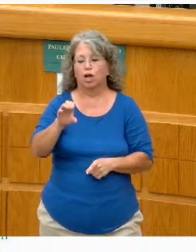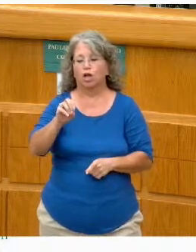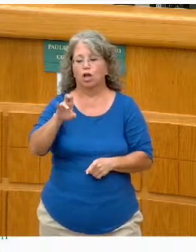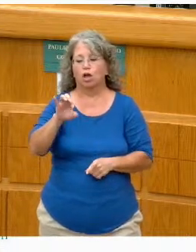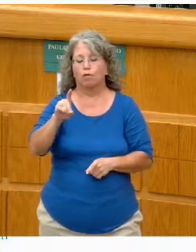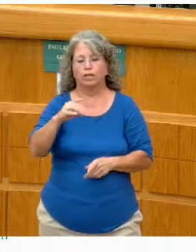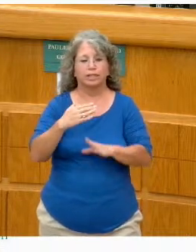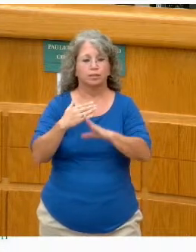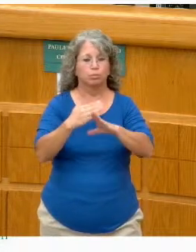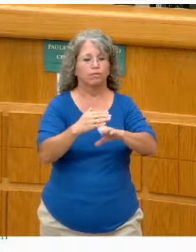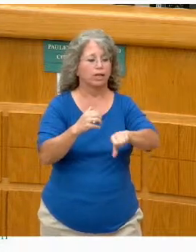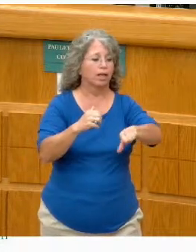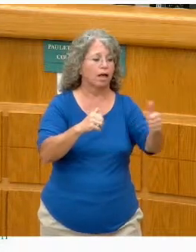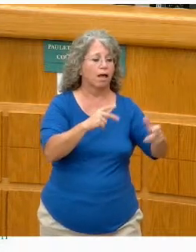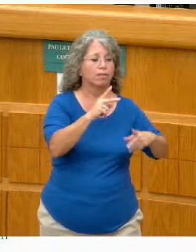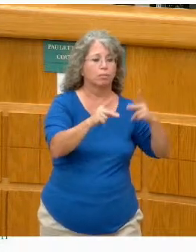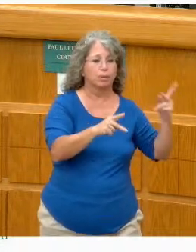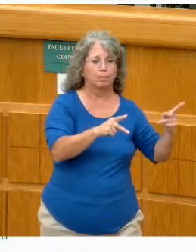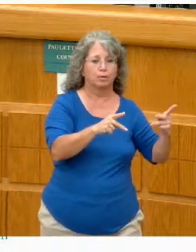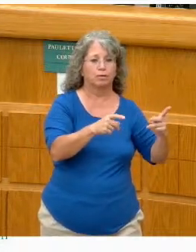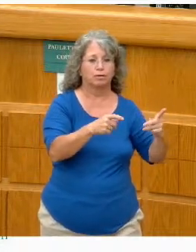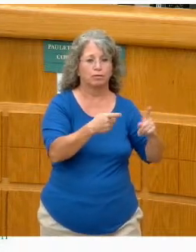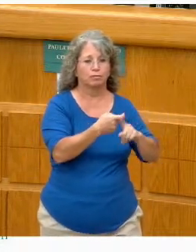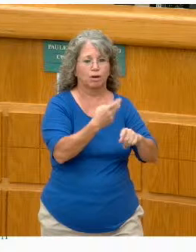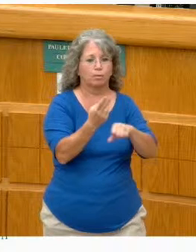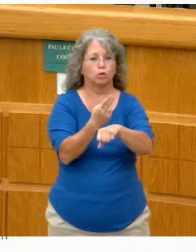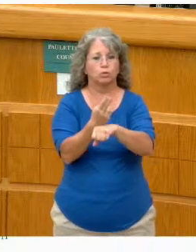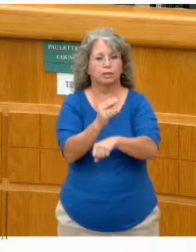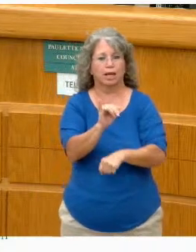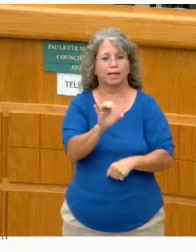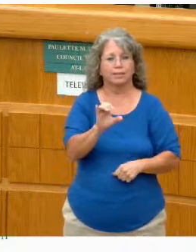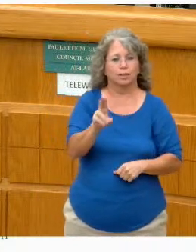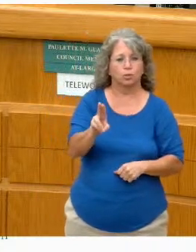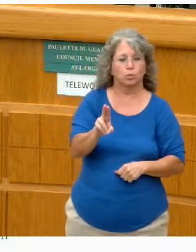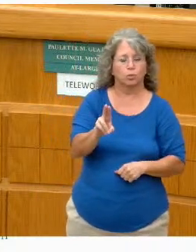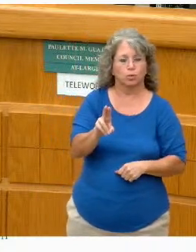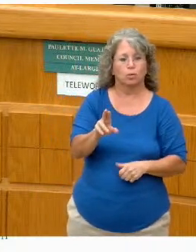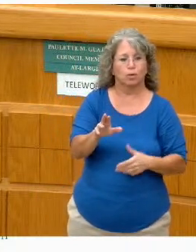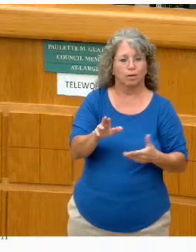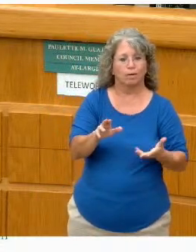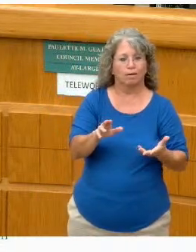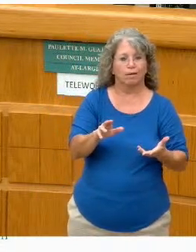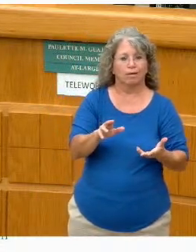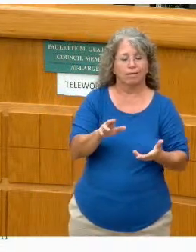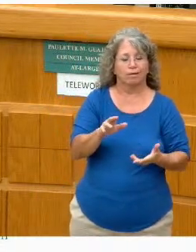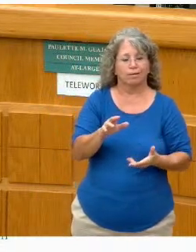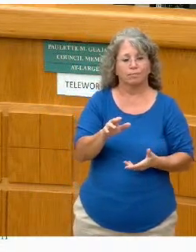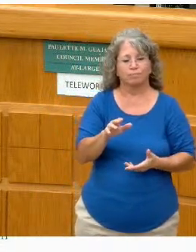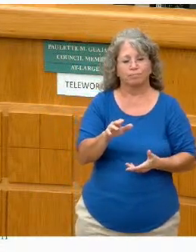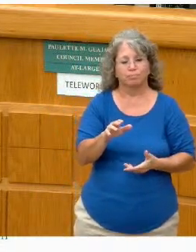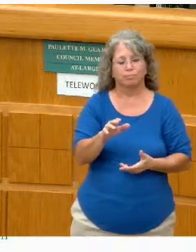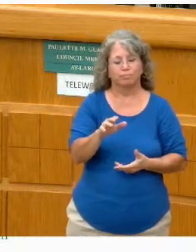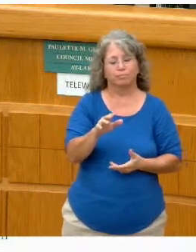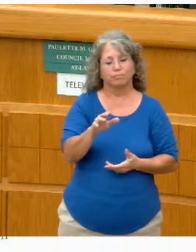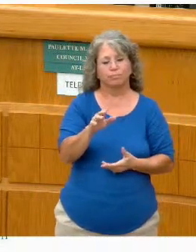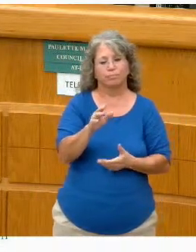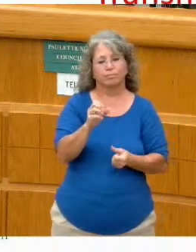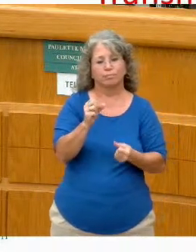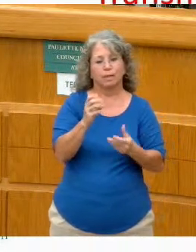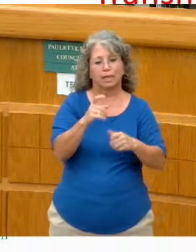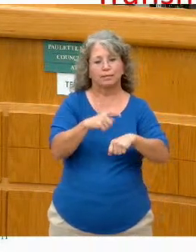getting that treatment that they normally would. That difference between 150 and the number of people that don't have COVID in the